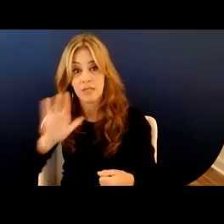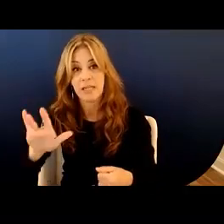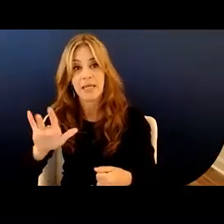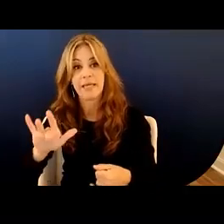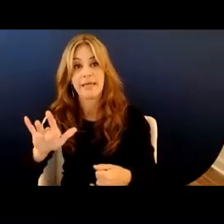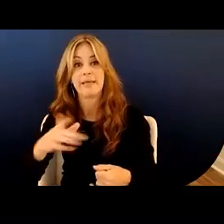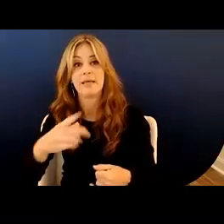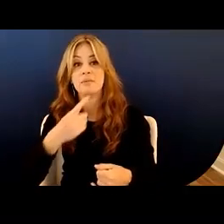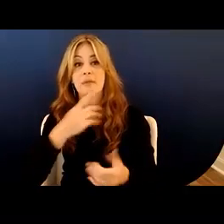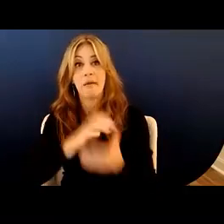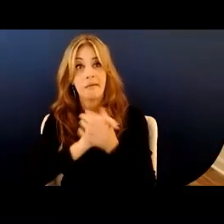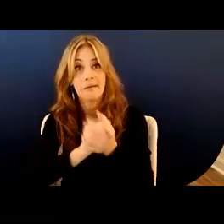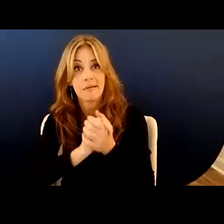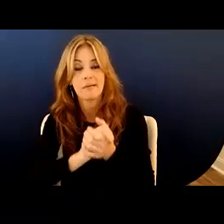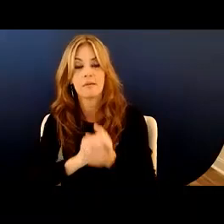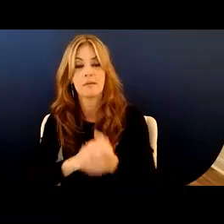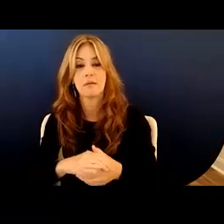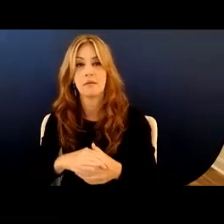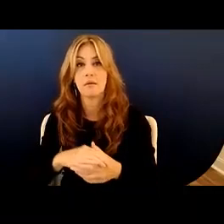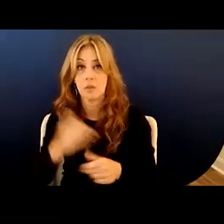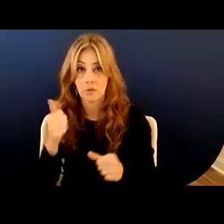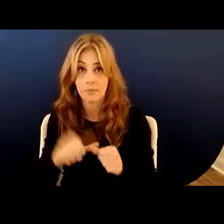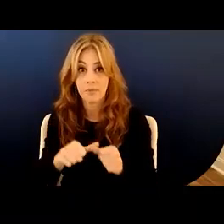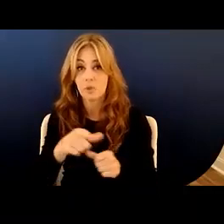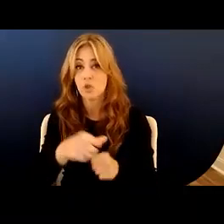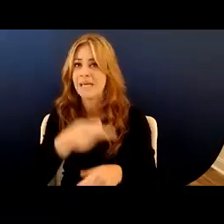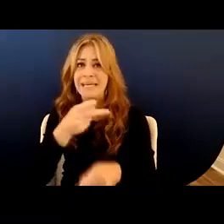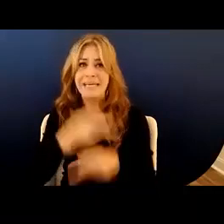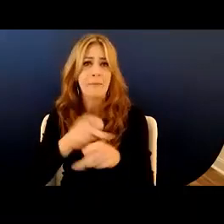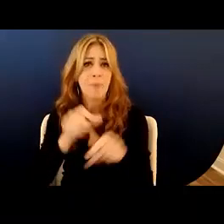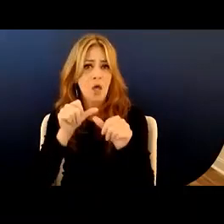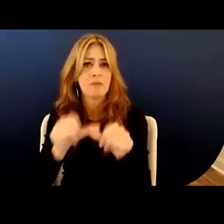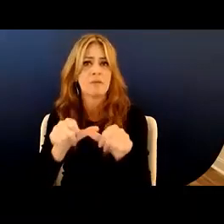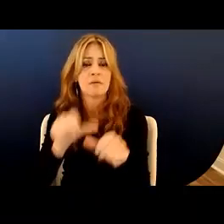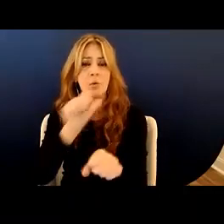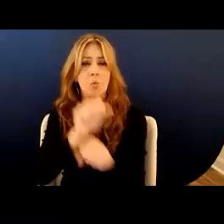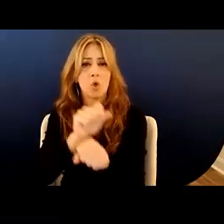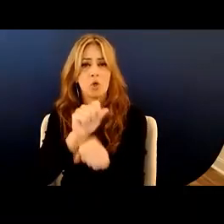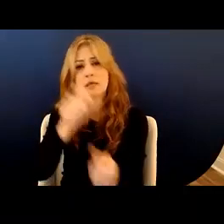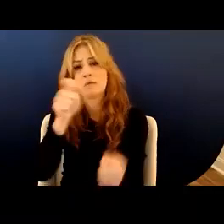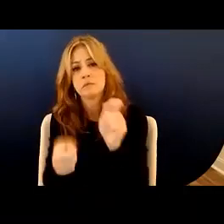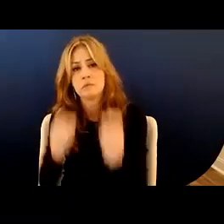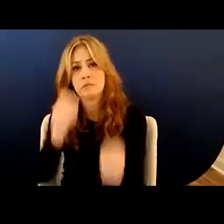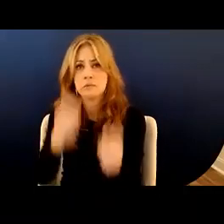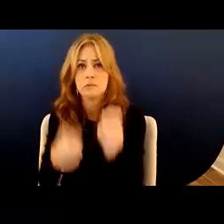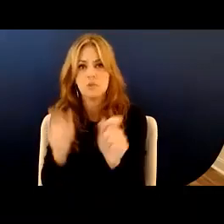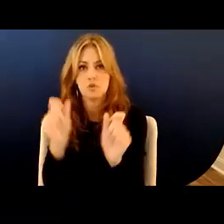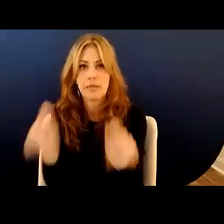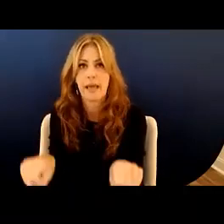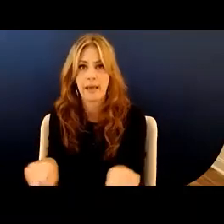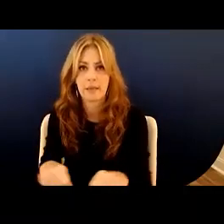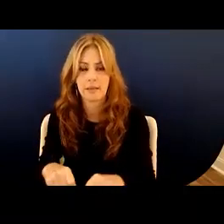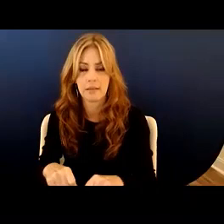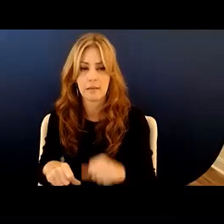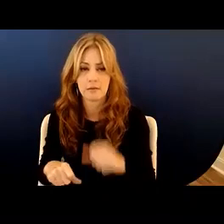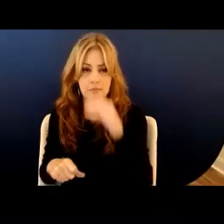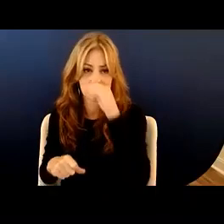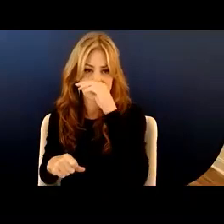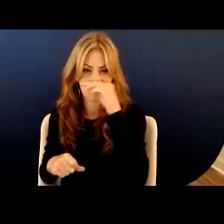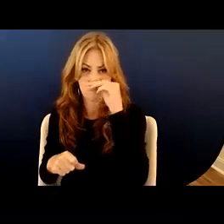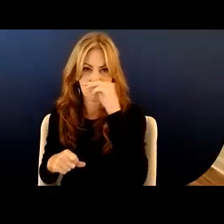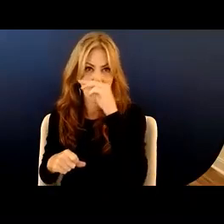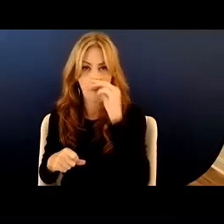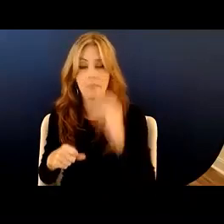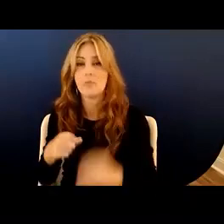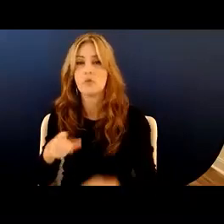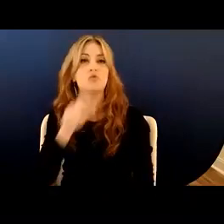publishing, but keep in mind that you can keep on working with your poster. Any changes you make will be updated on the poster directly. You